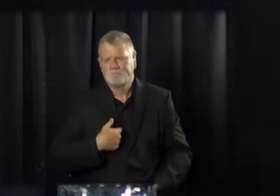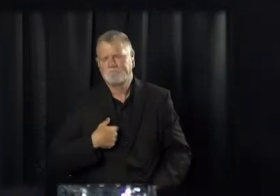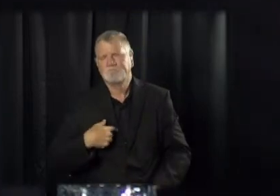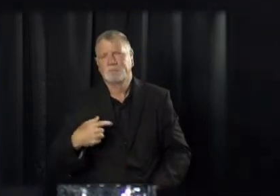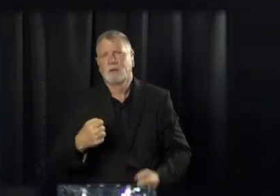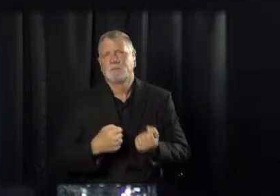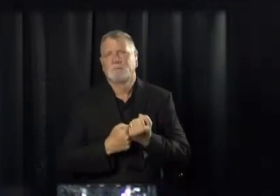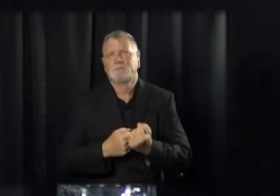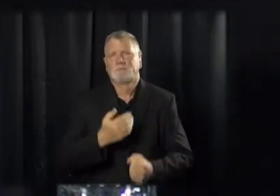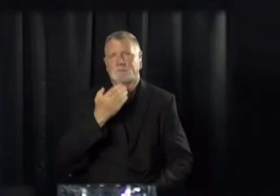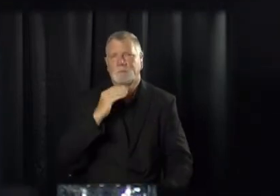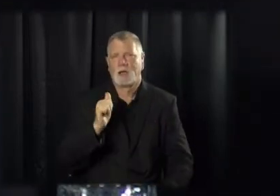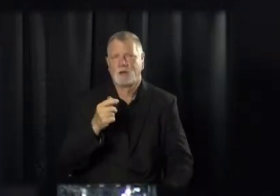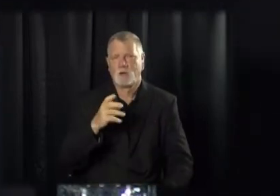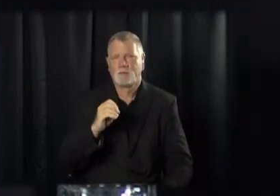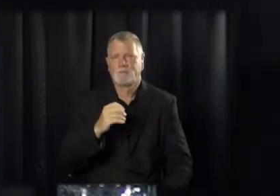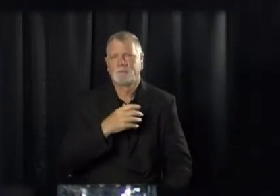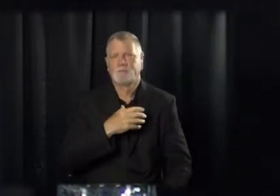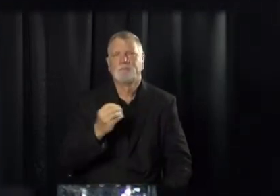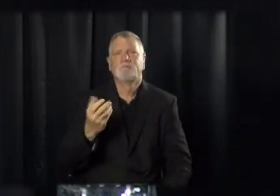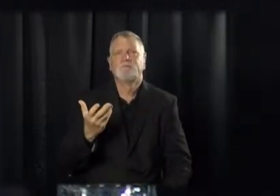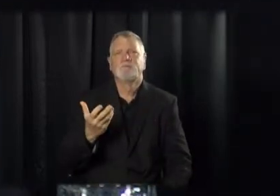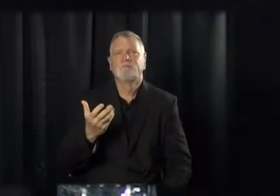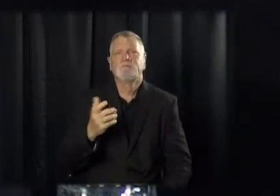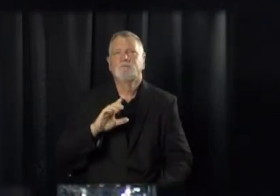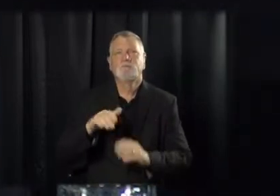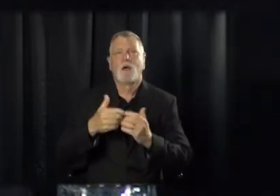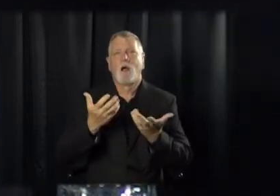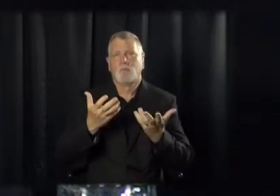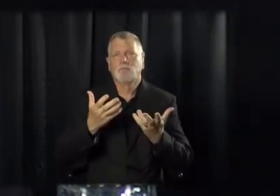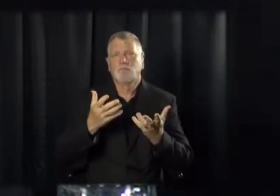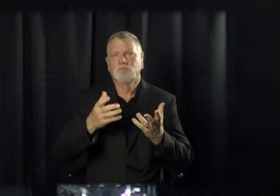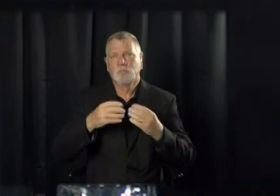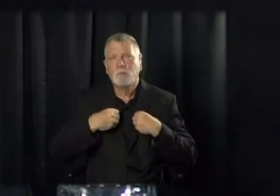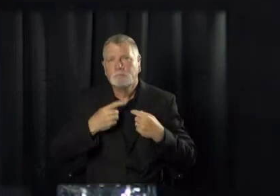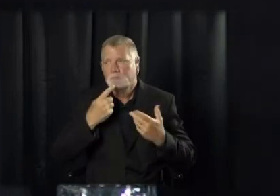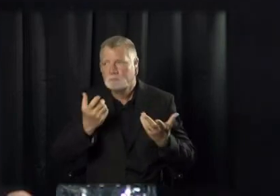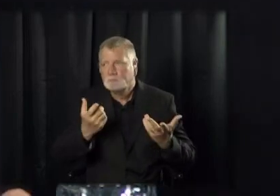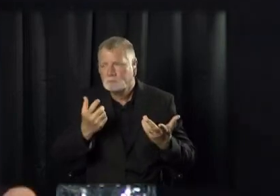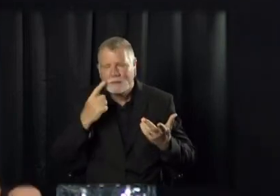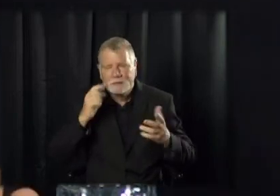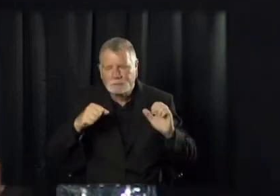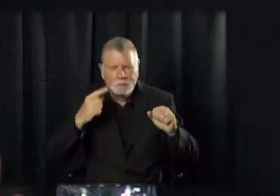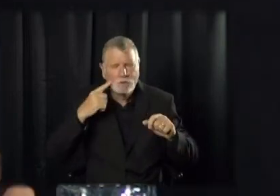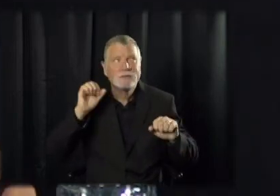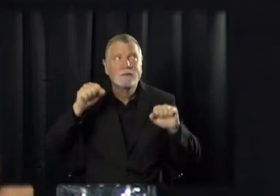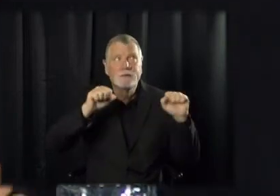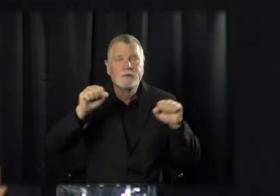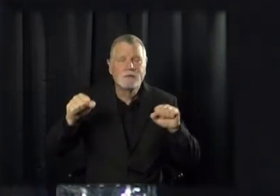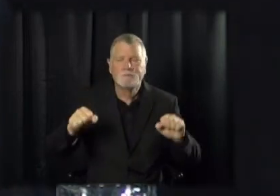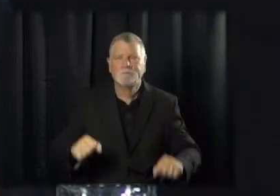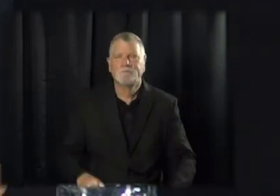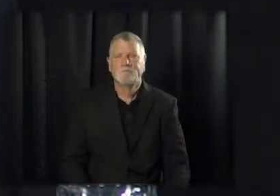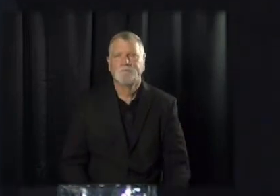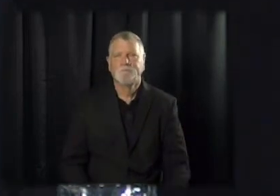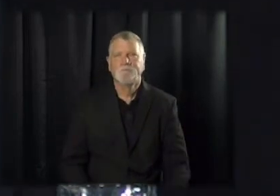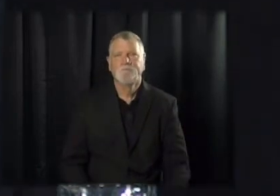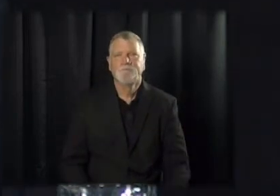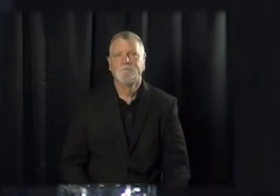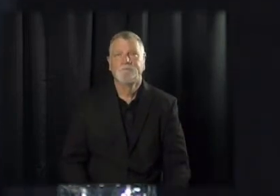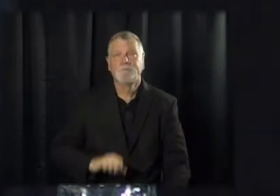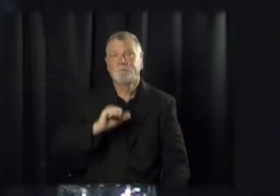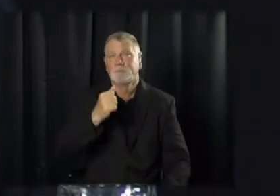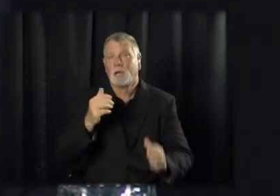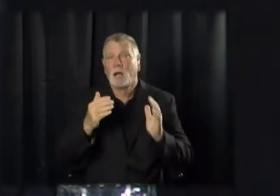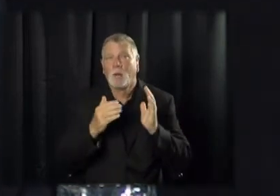second. Thank you, Antonio. All in favor, please say yes. Yes. Yes. Yes.